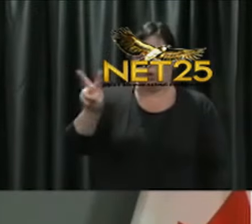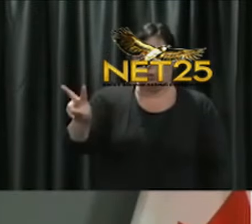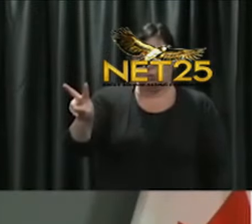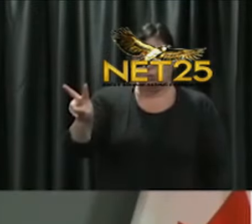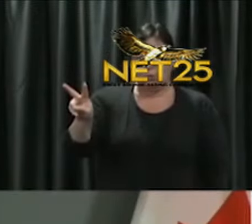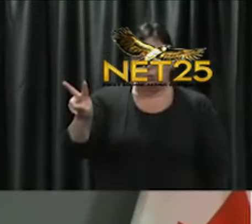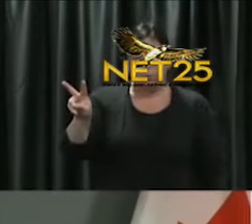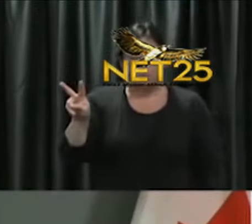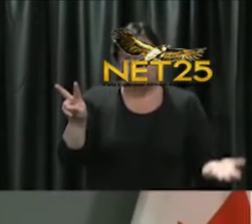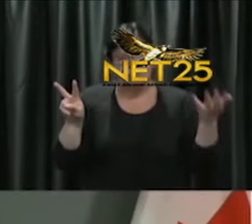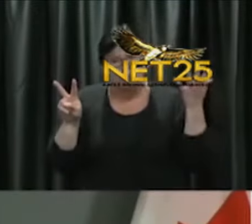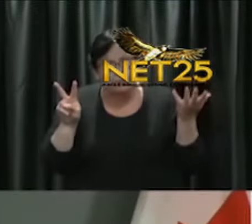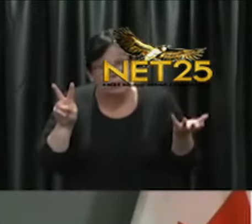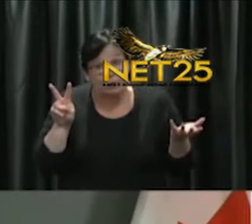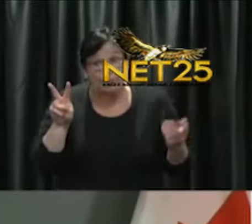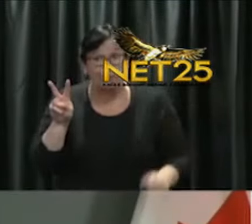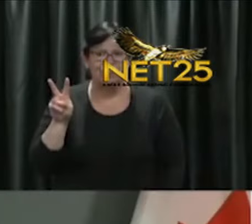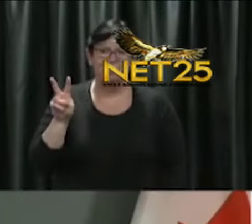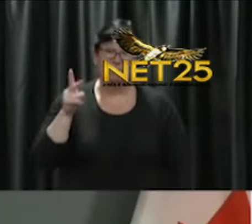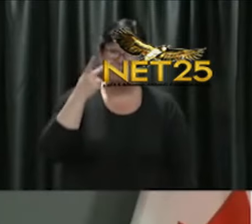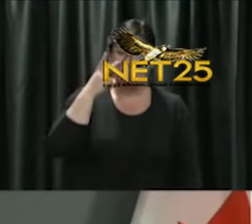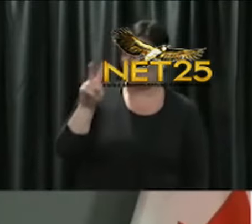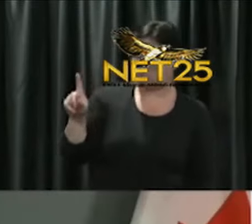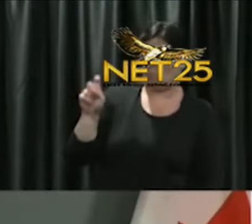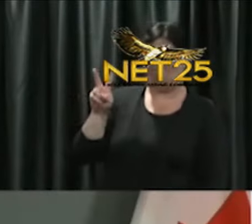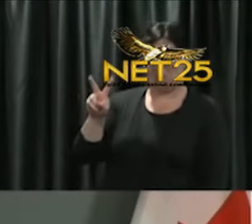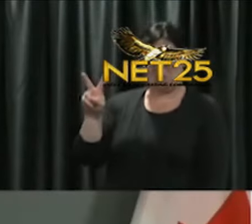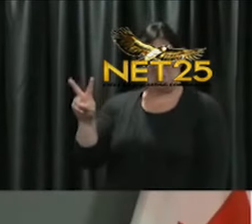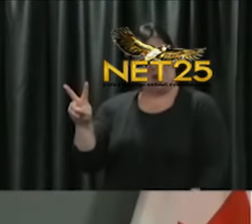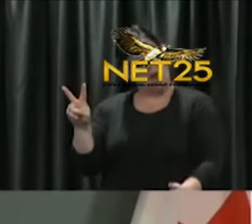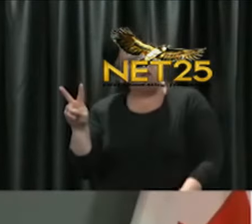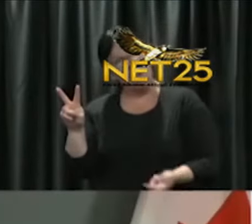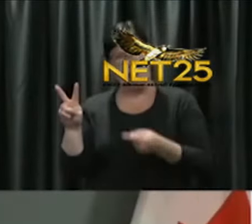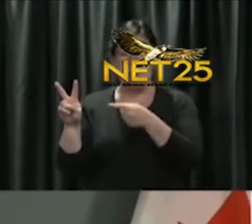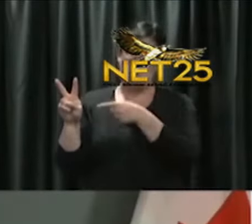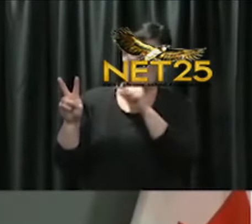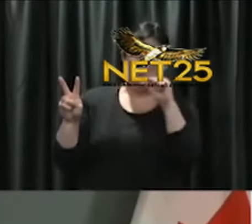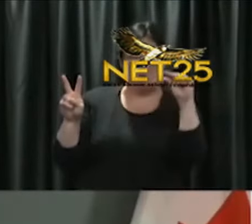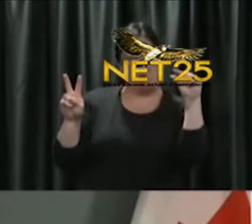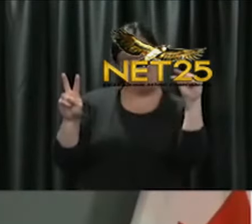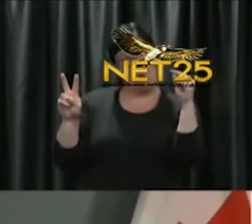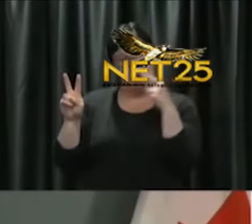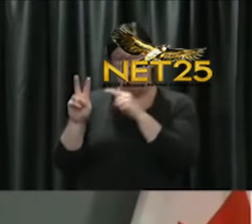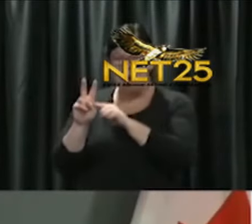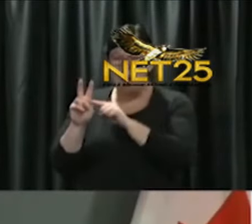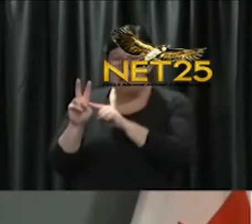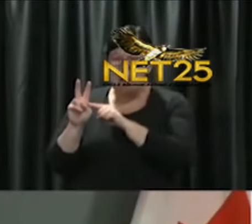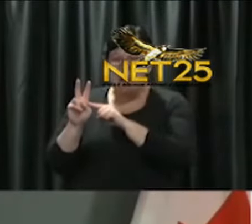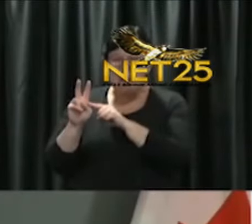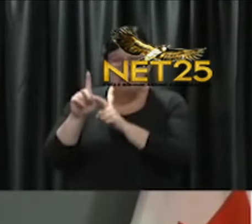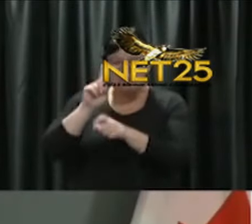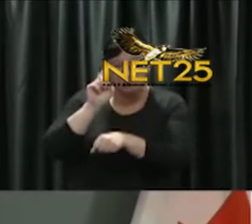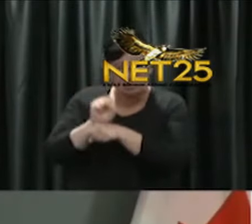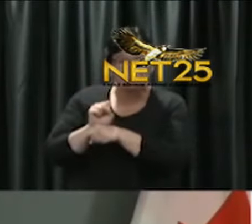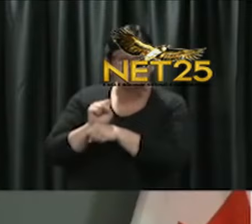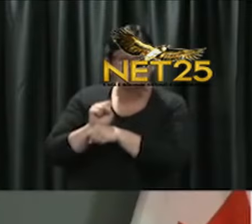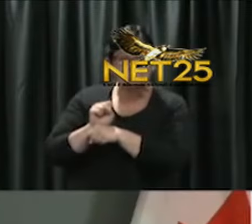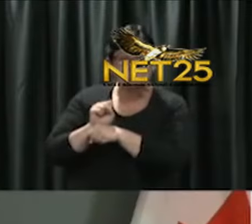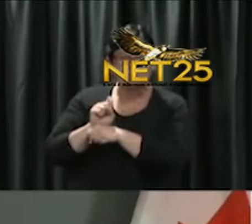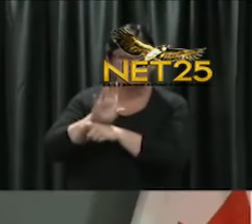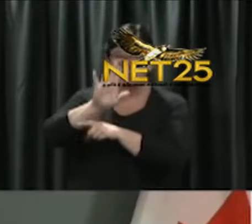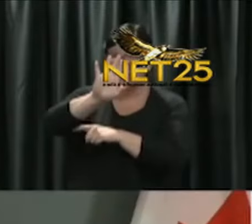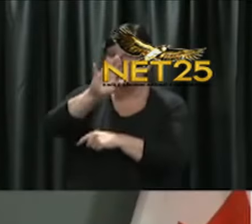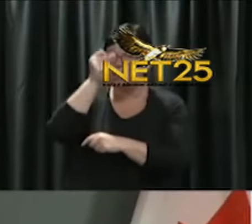like a lot, but the confirmation process is complex and takes time. And moreover, we've seen